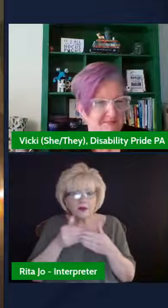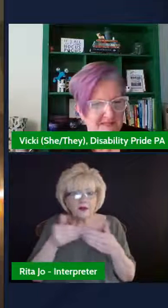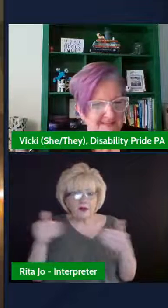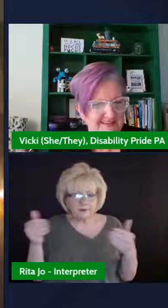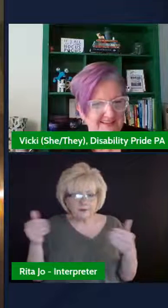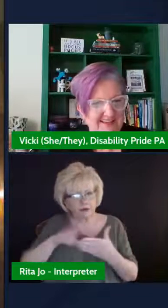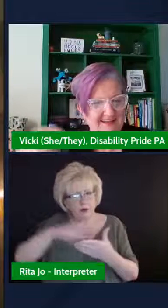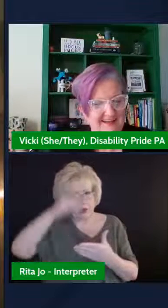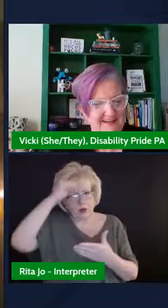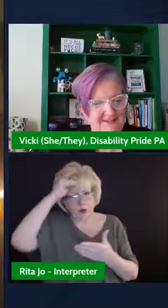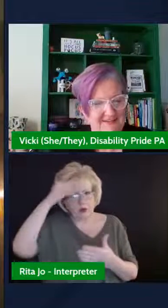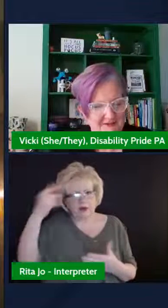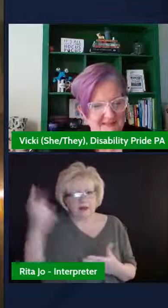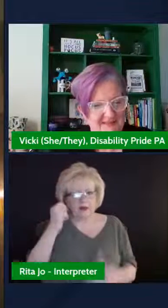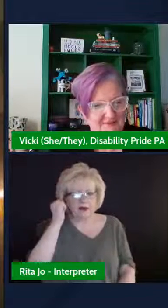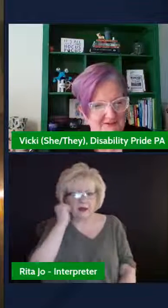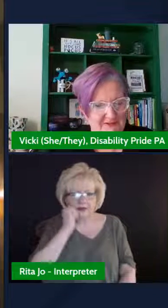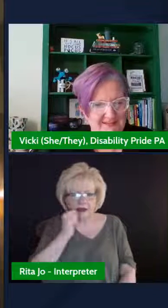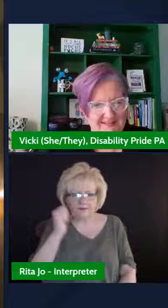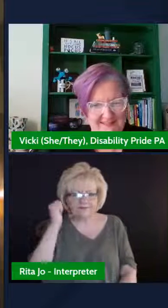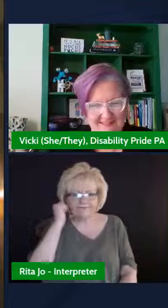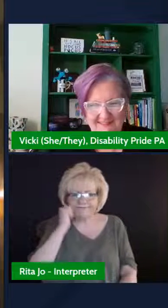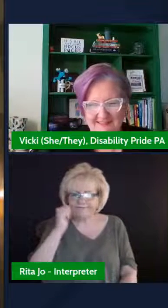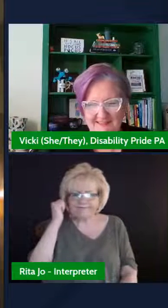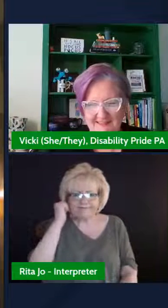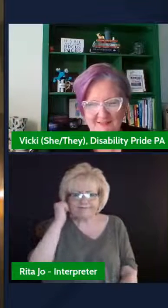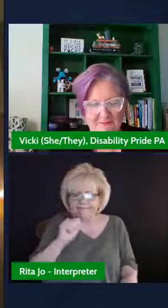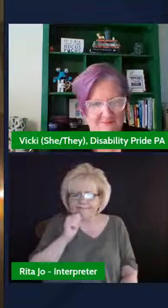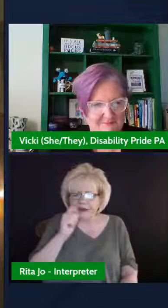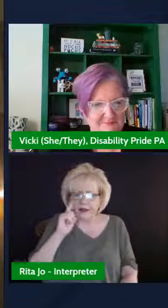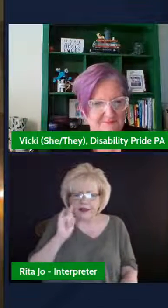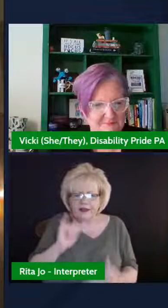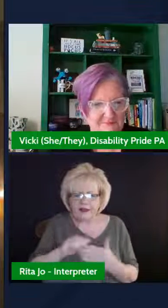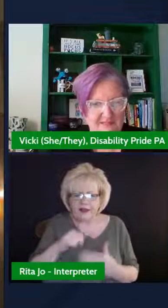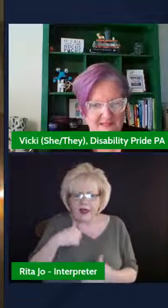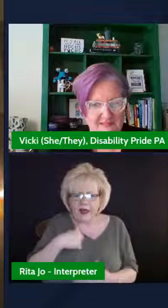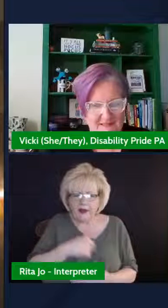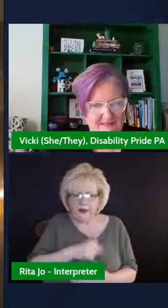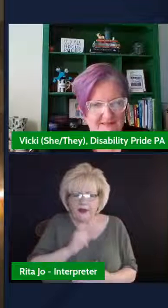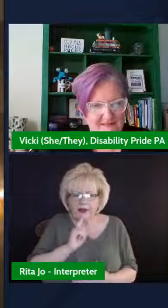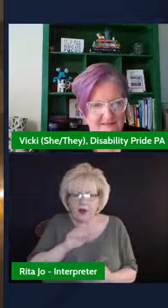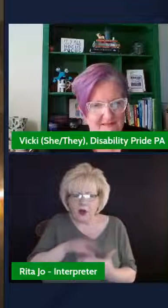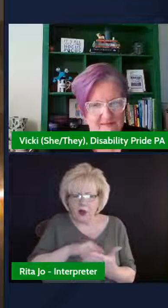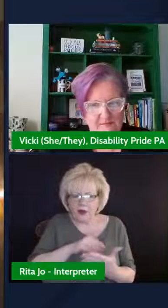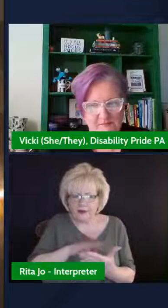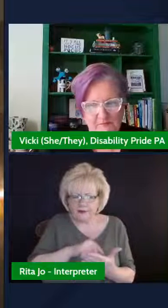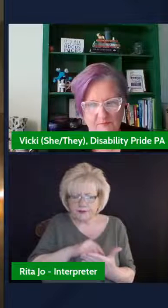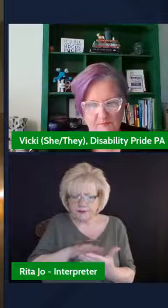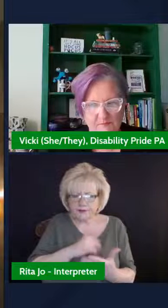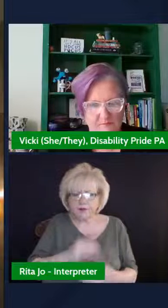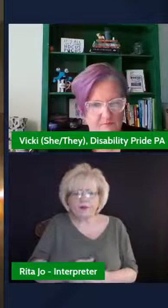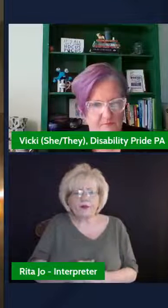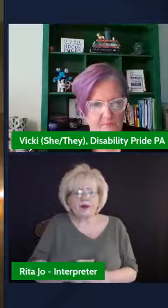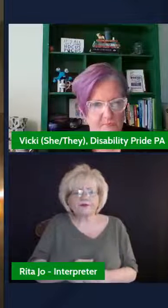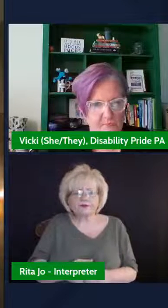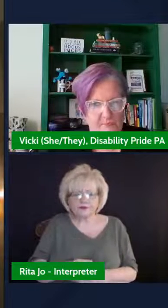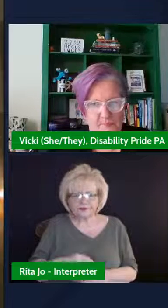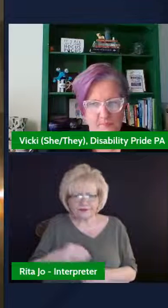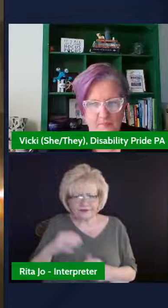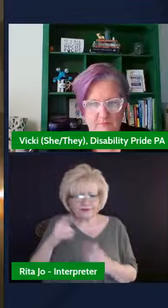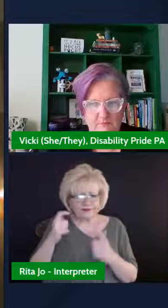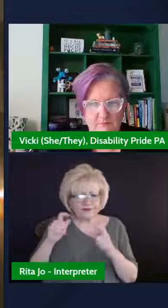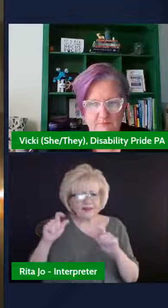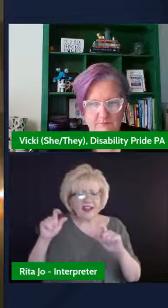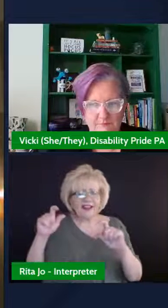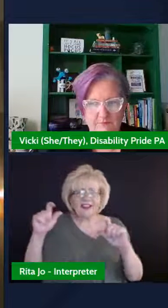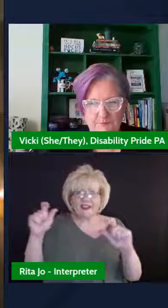learn something. Yeah. And I don't think that we're learning. Um, No, I think there's a great desire for people to just quote unquote go